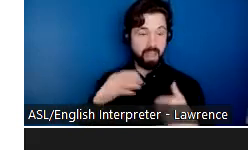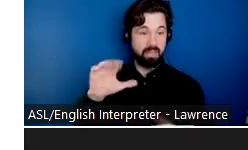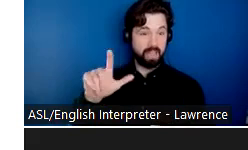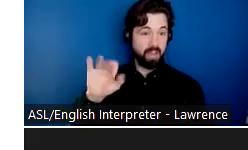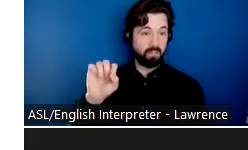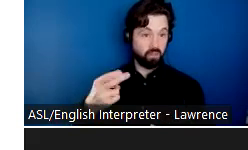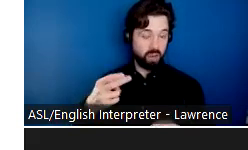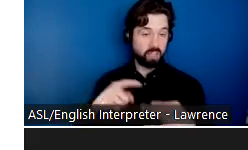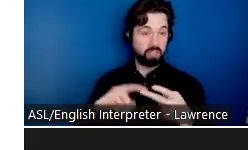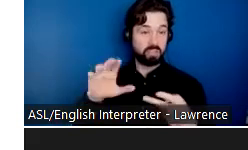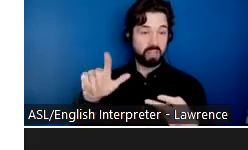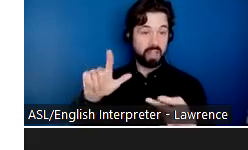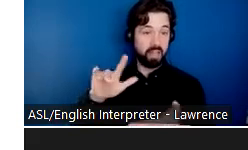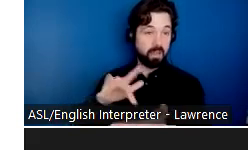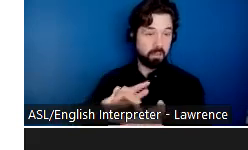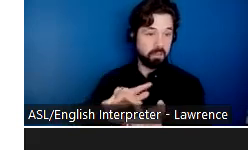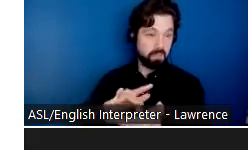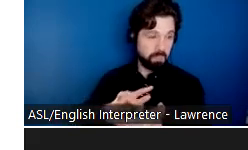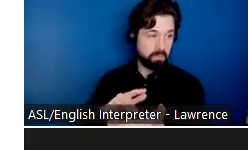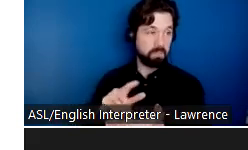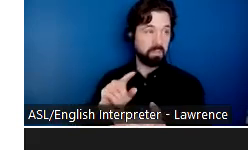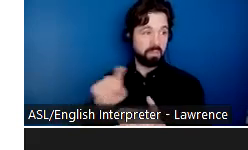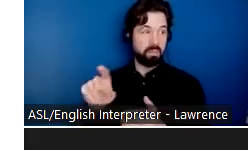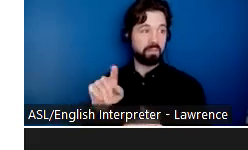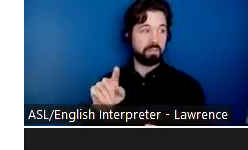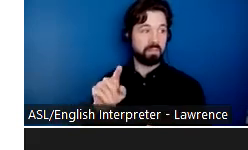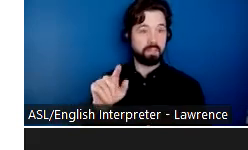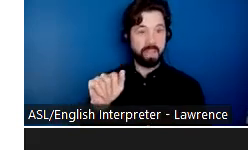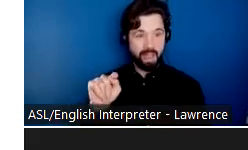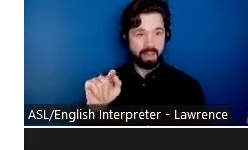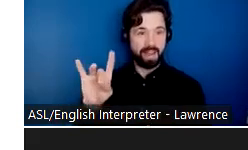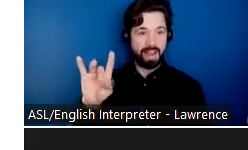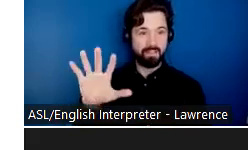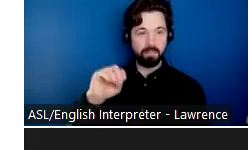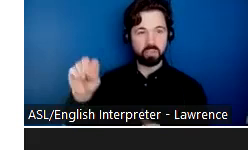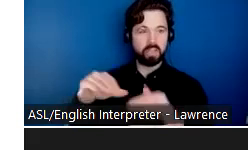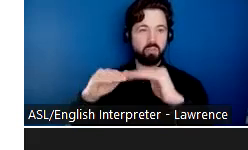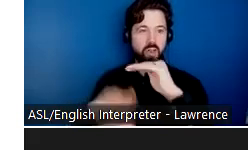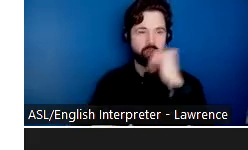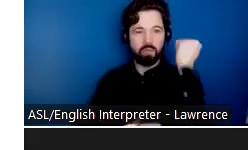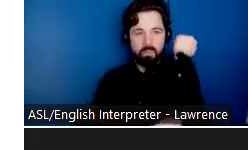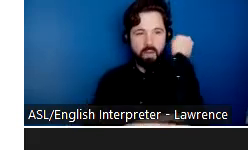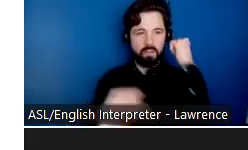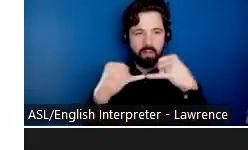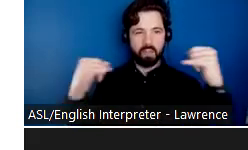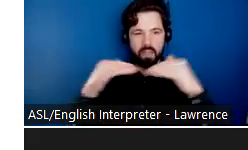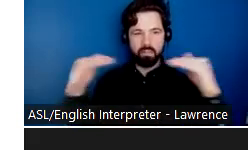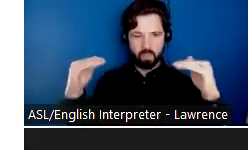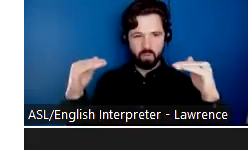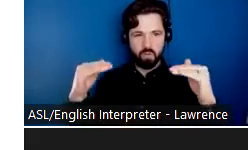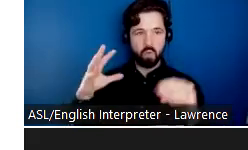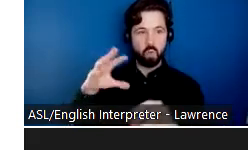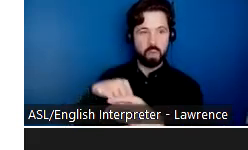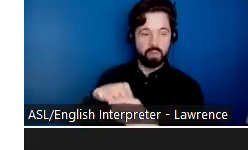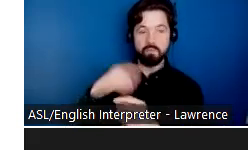at or under 185% of the federal poverty level for at least 1 month during the